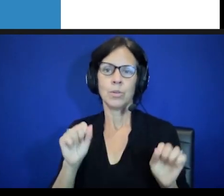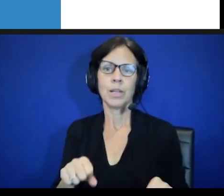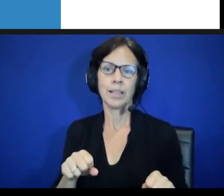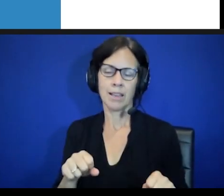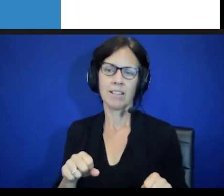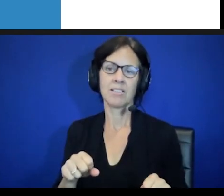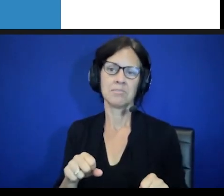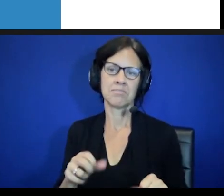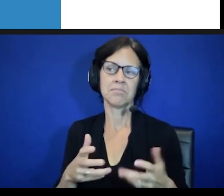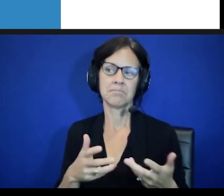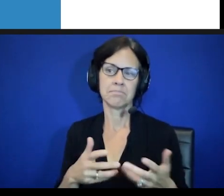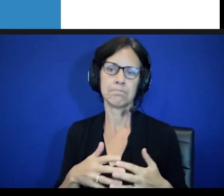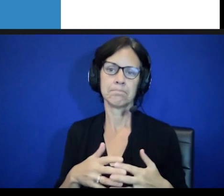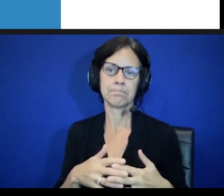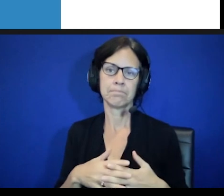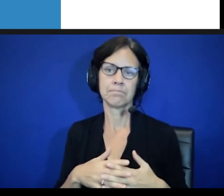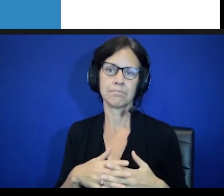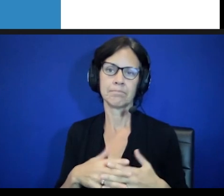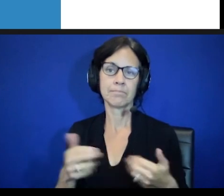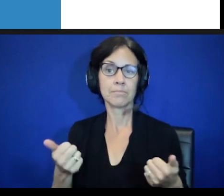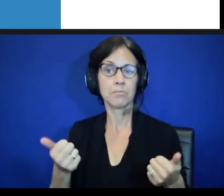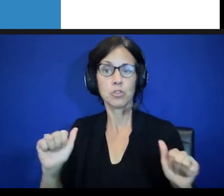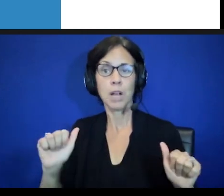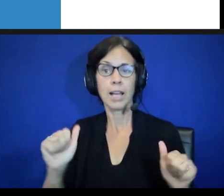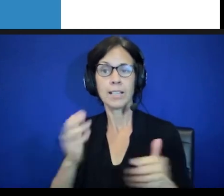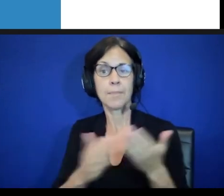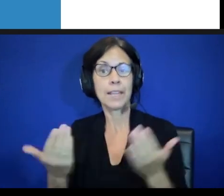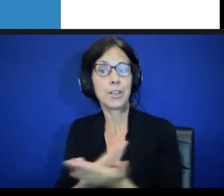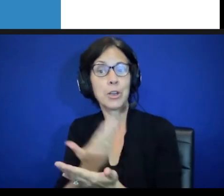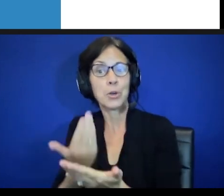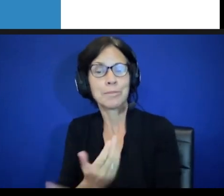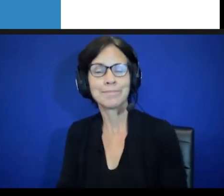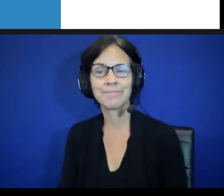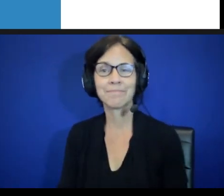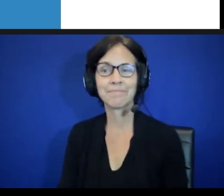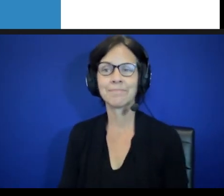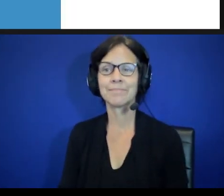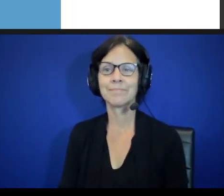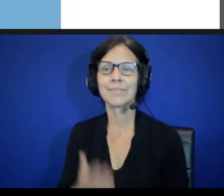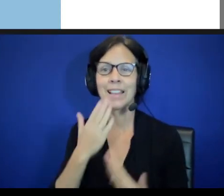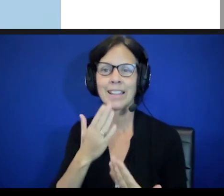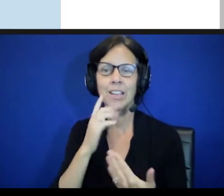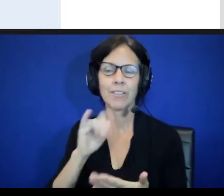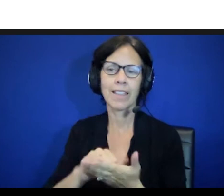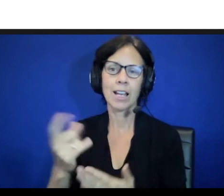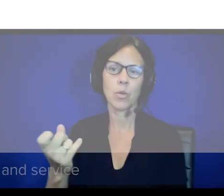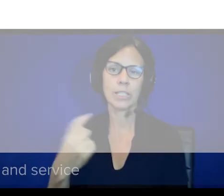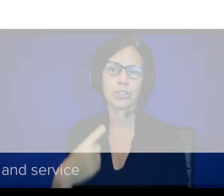and try something new. Thank you for that question.